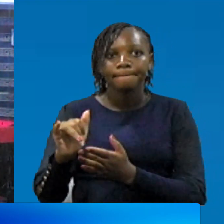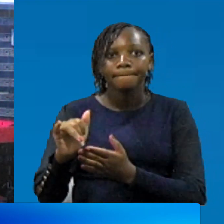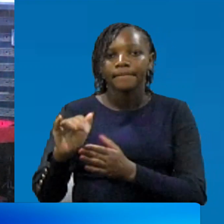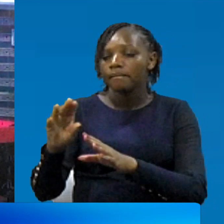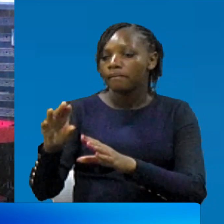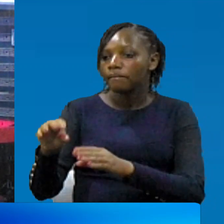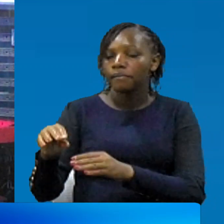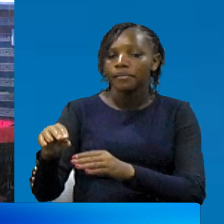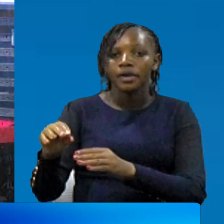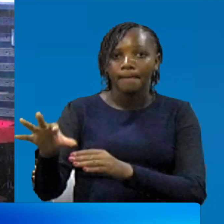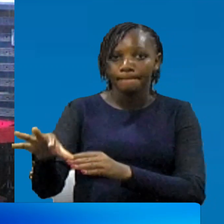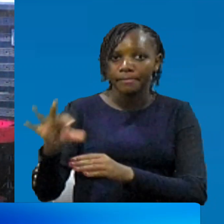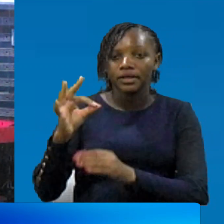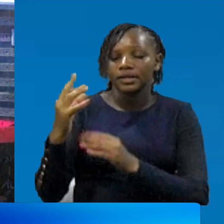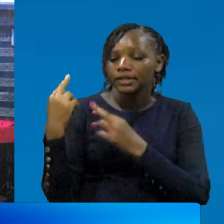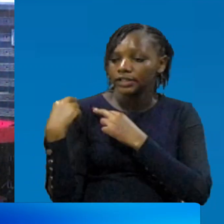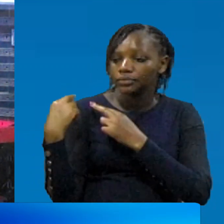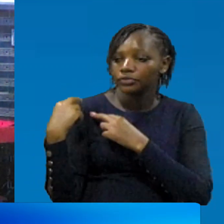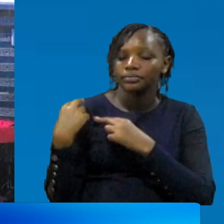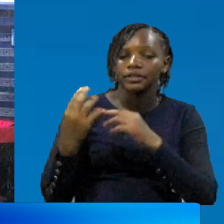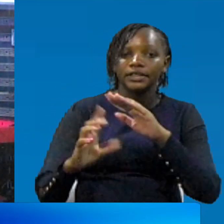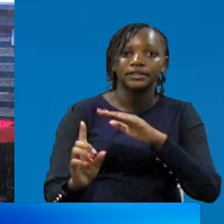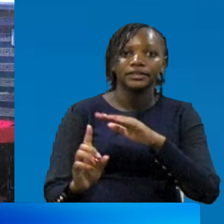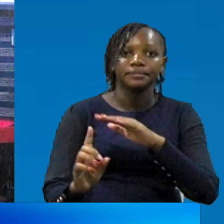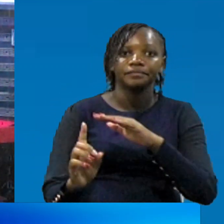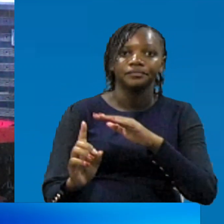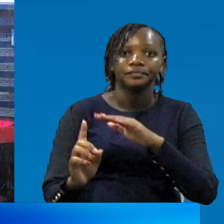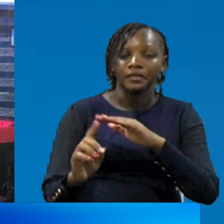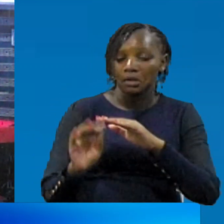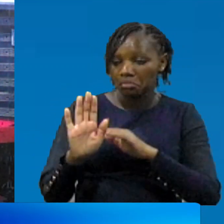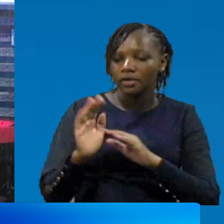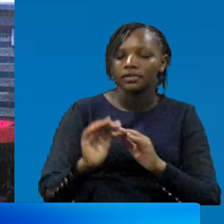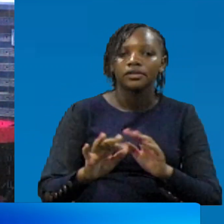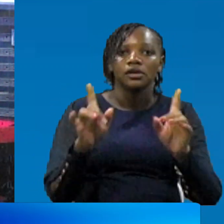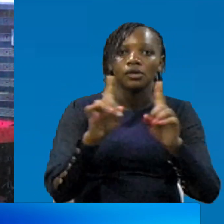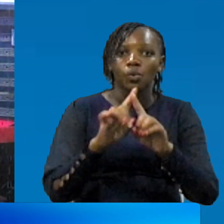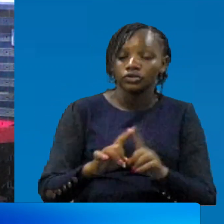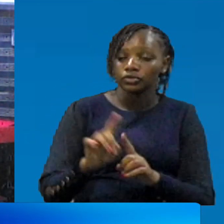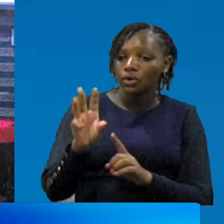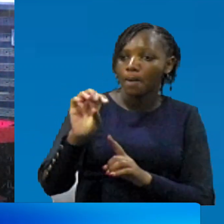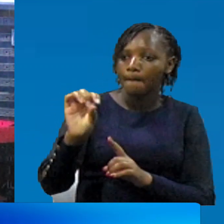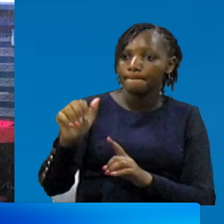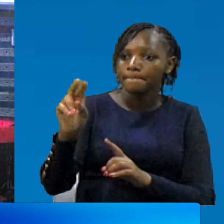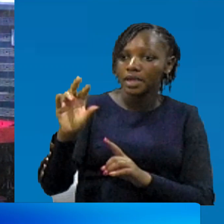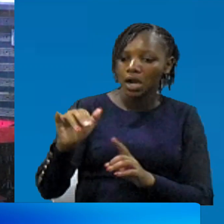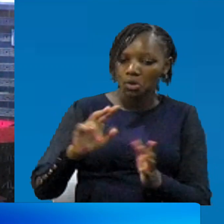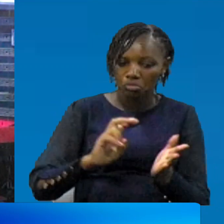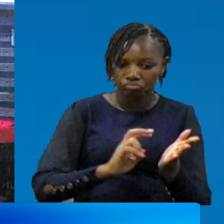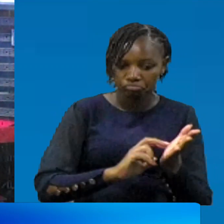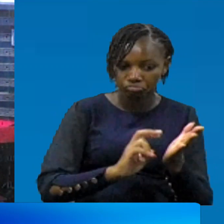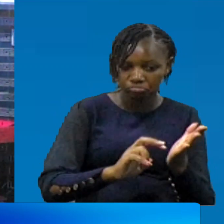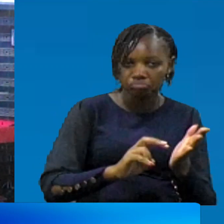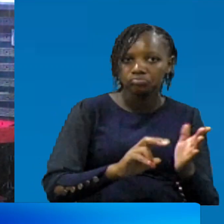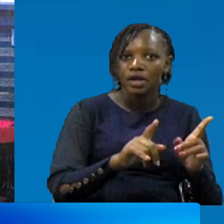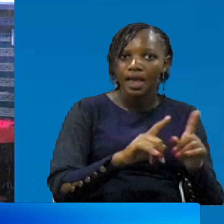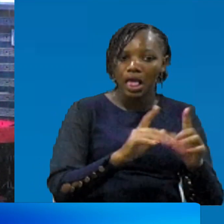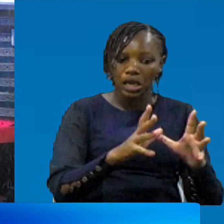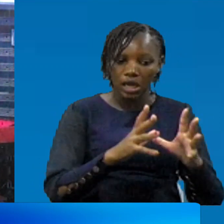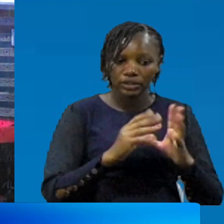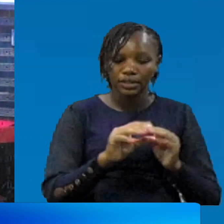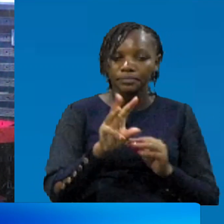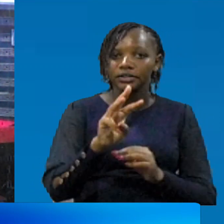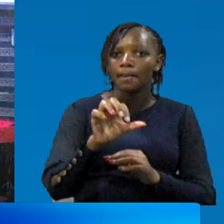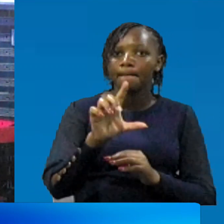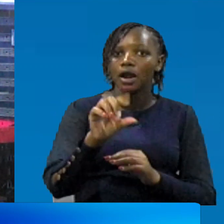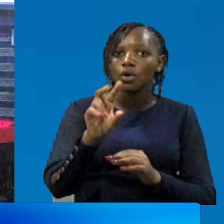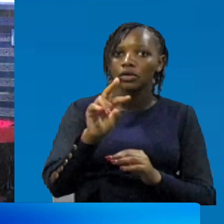of Industry and Trade to Rebecca Miano, while Miano also stepped aside for Penina Malonza